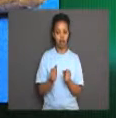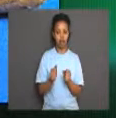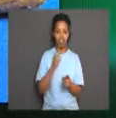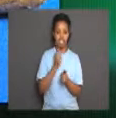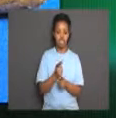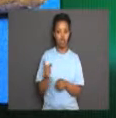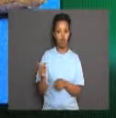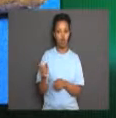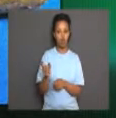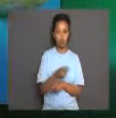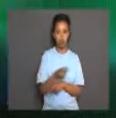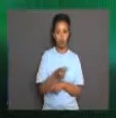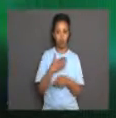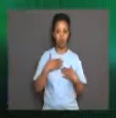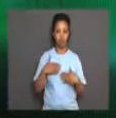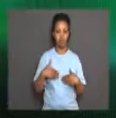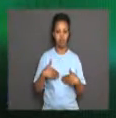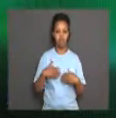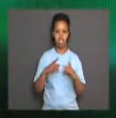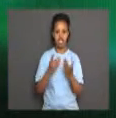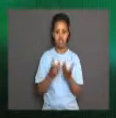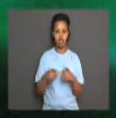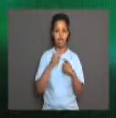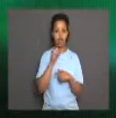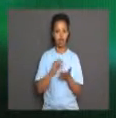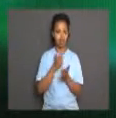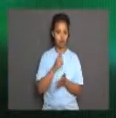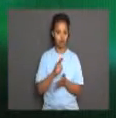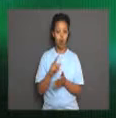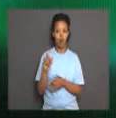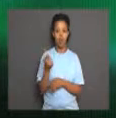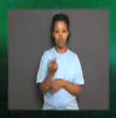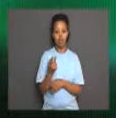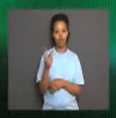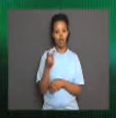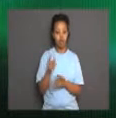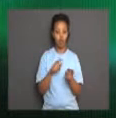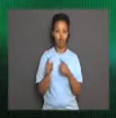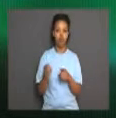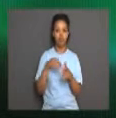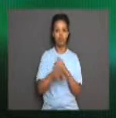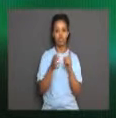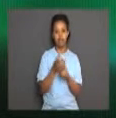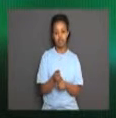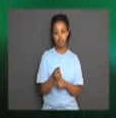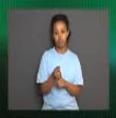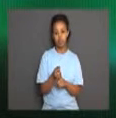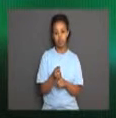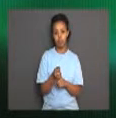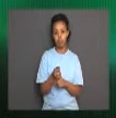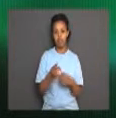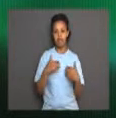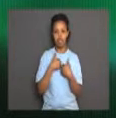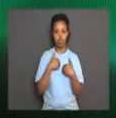part is not there. The second category consists of something that was made by